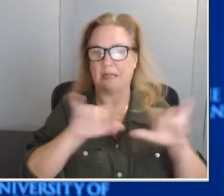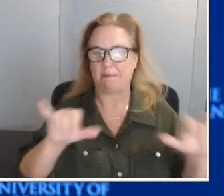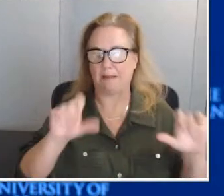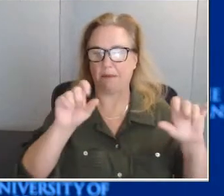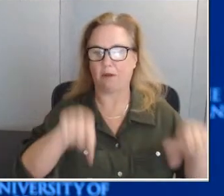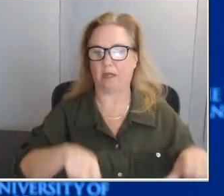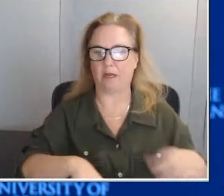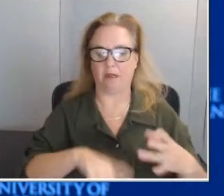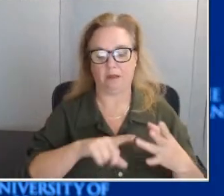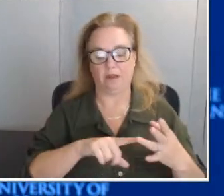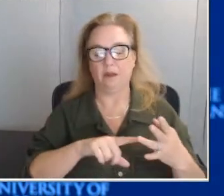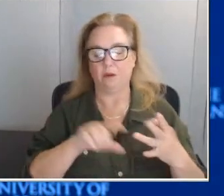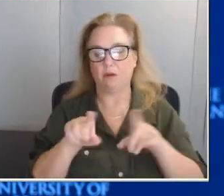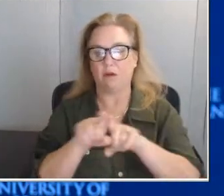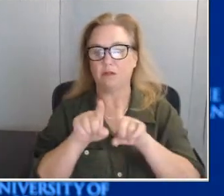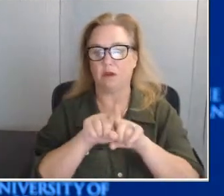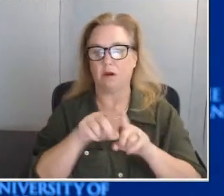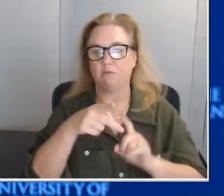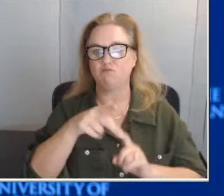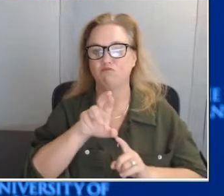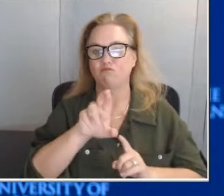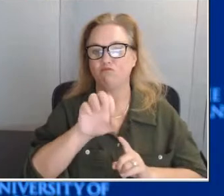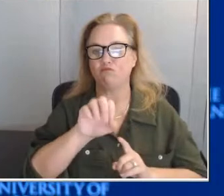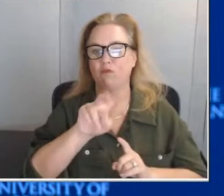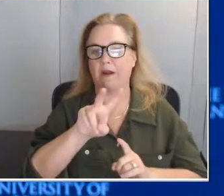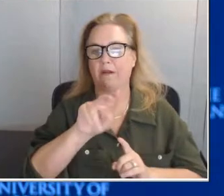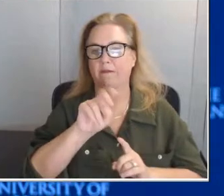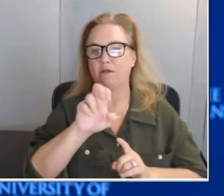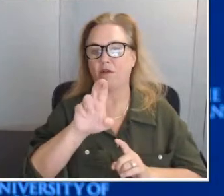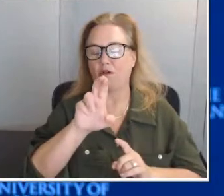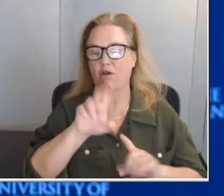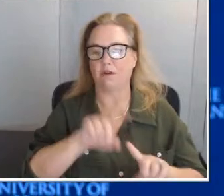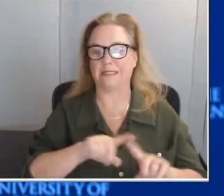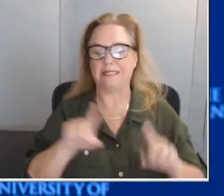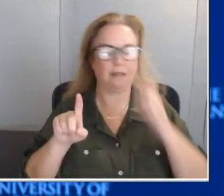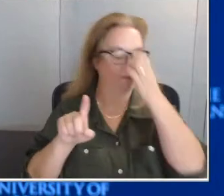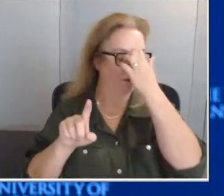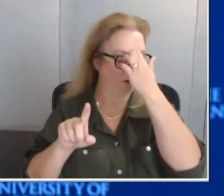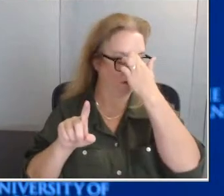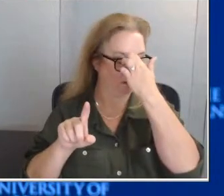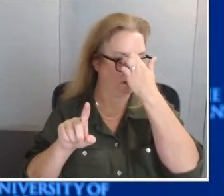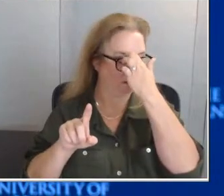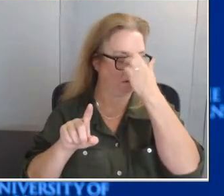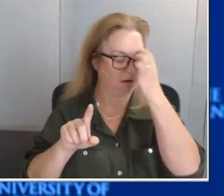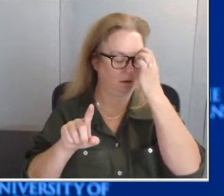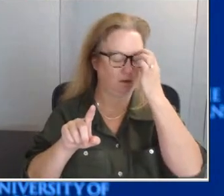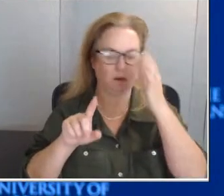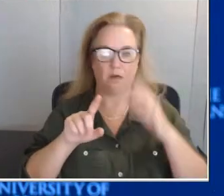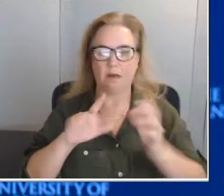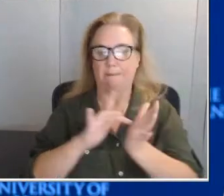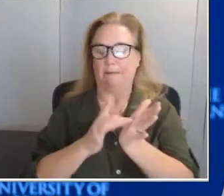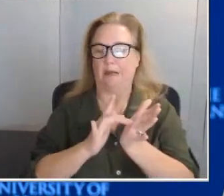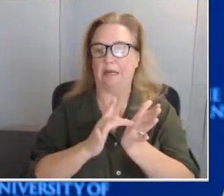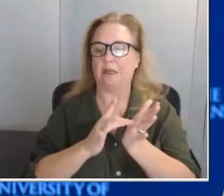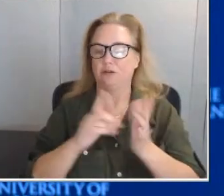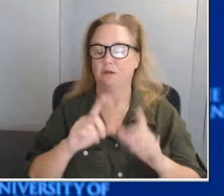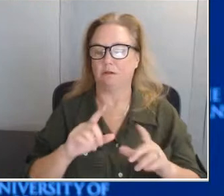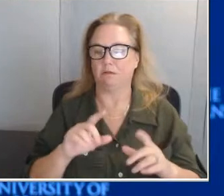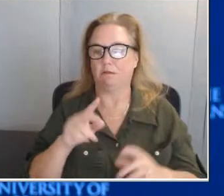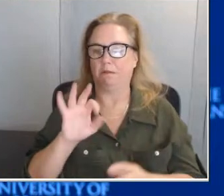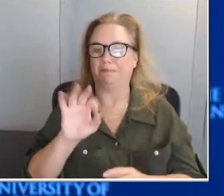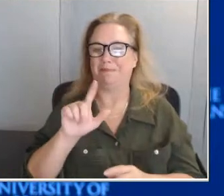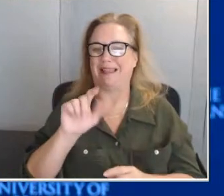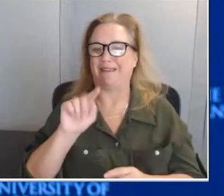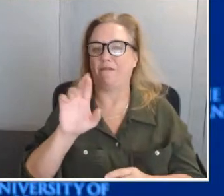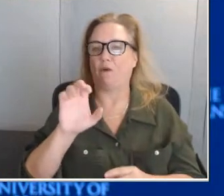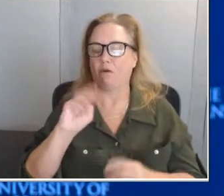can also get the Prevnar. That is a totally different platform. So I think it's okay to get